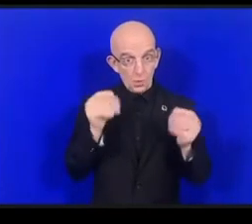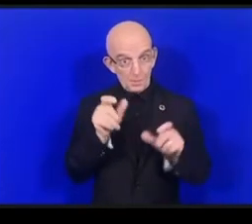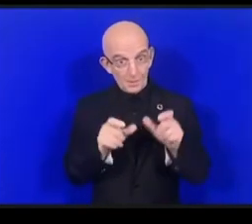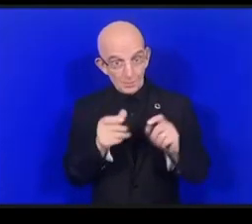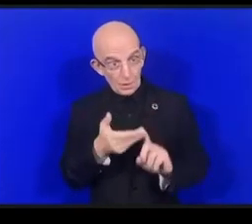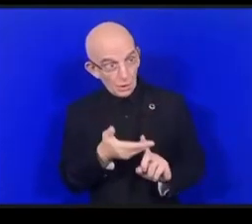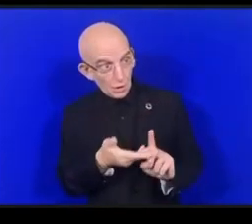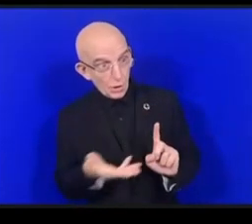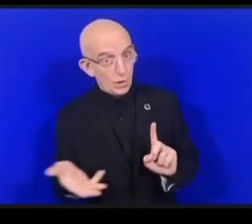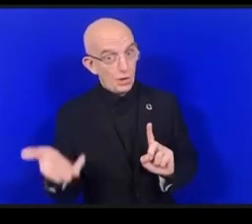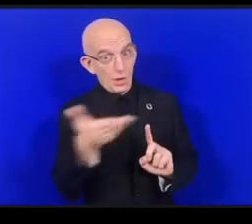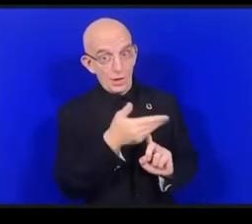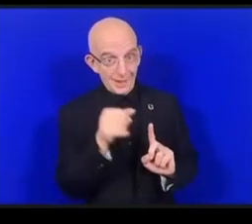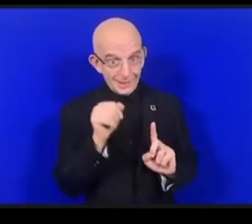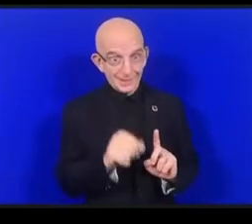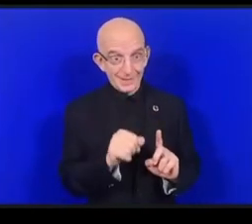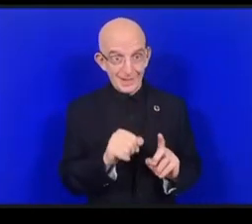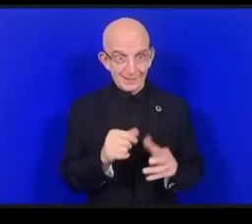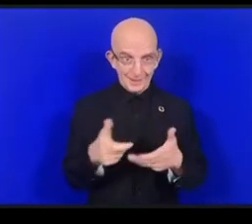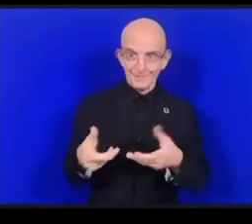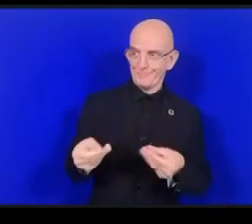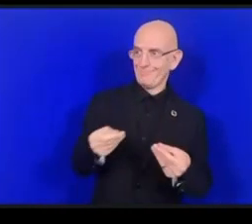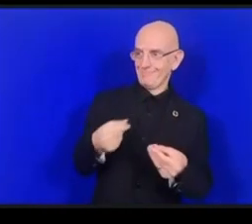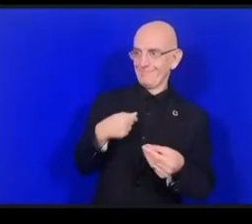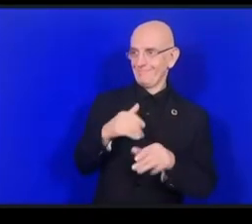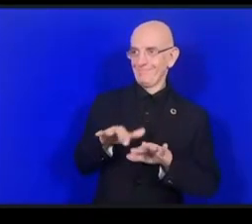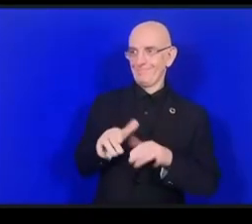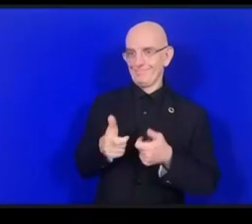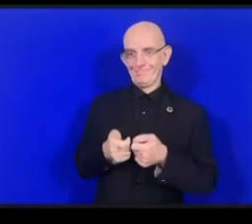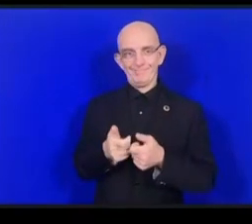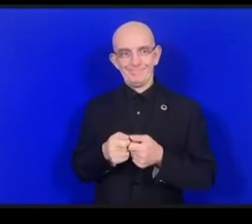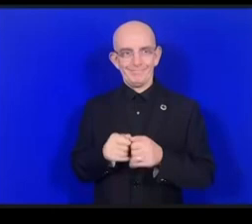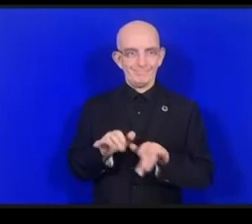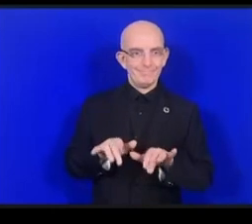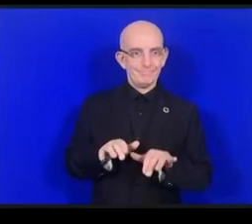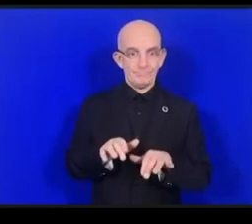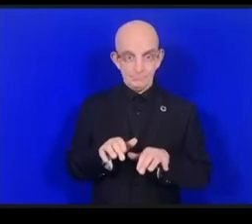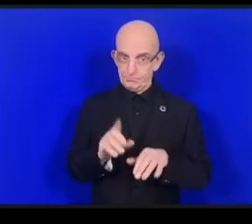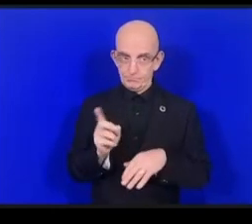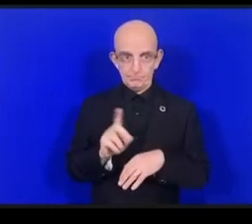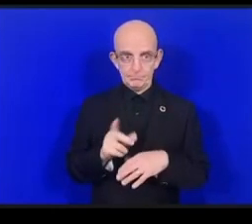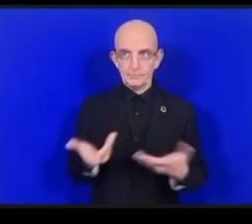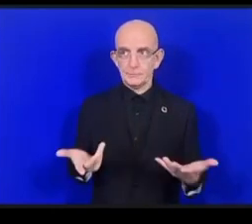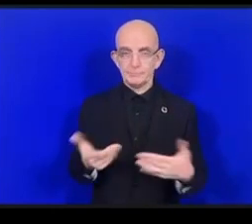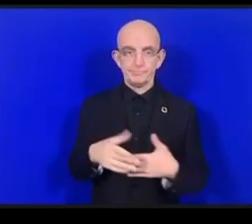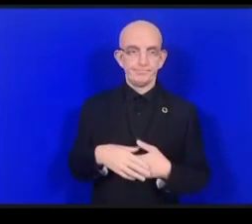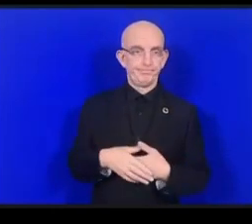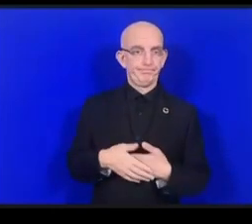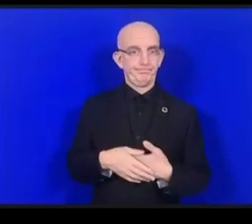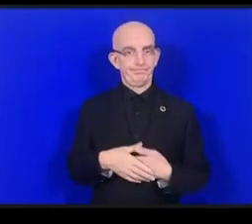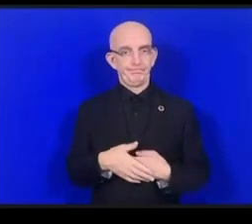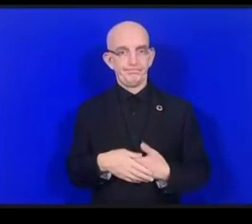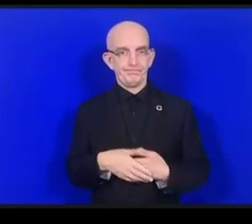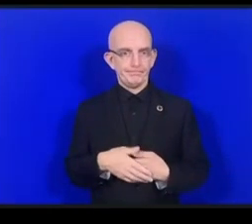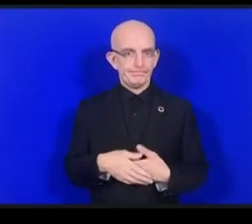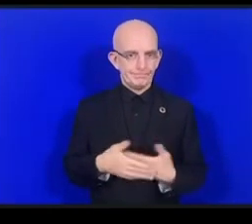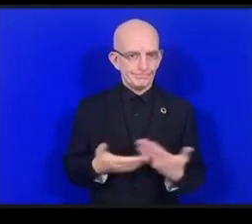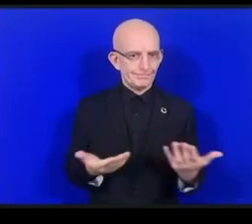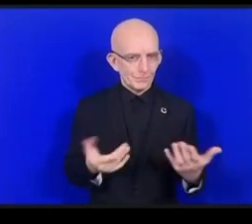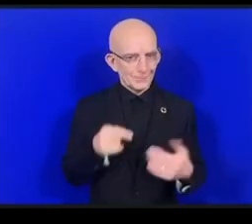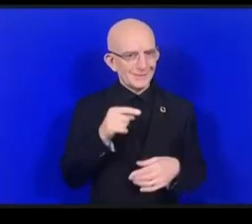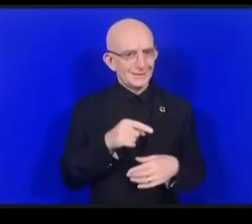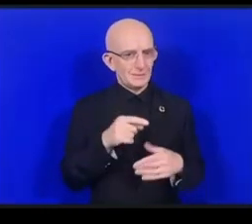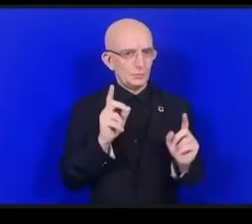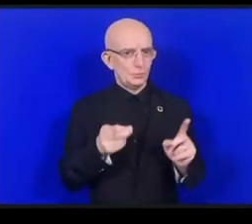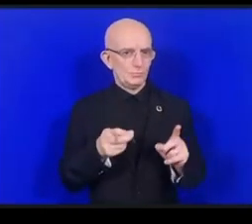also a part of our life to assess the resources about the education, also assess the